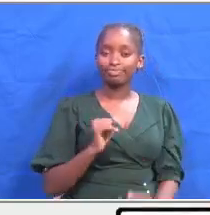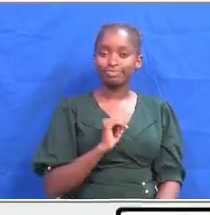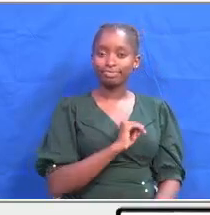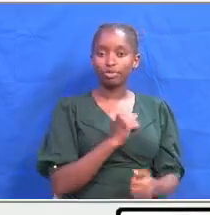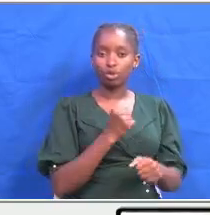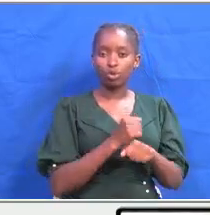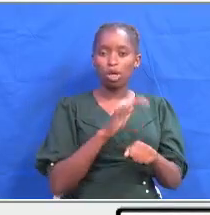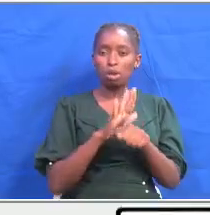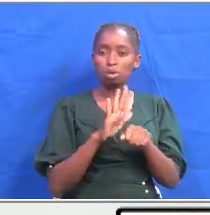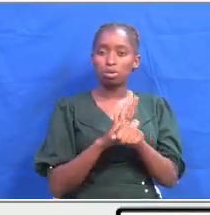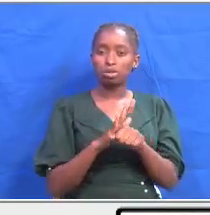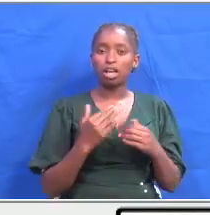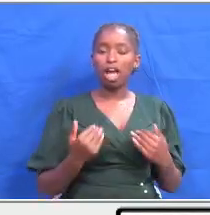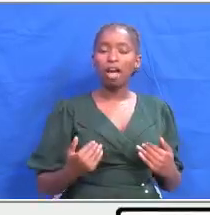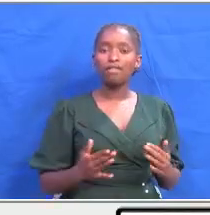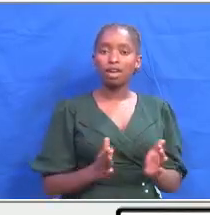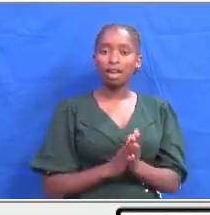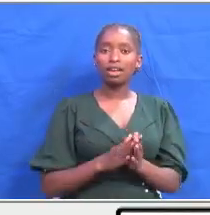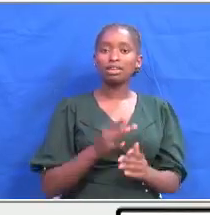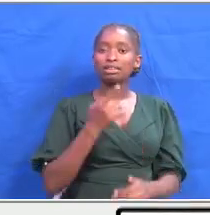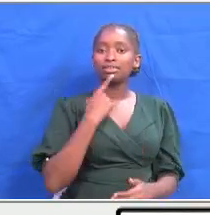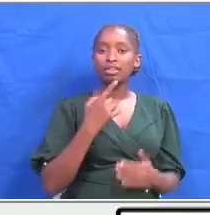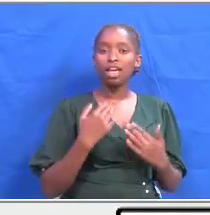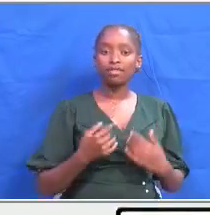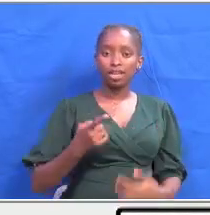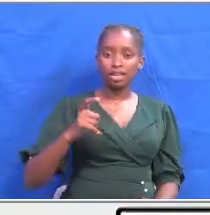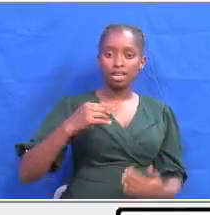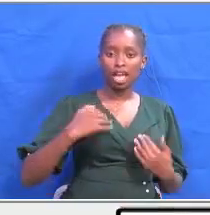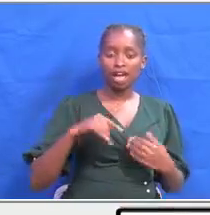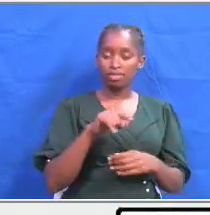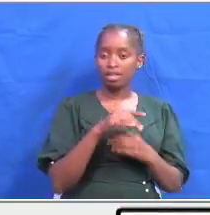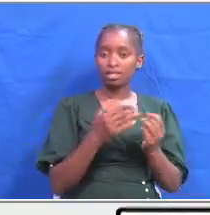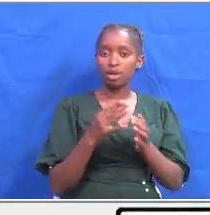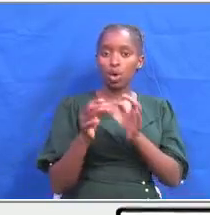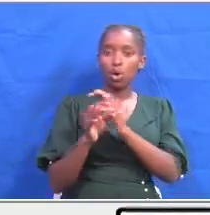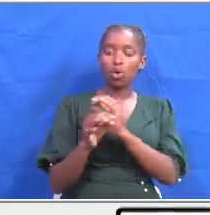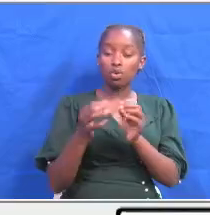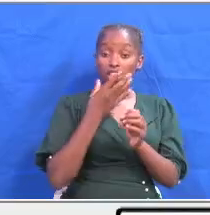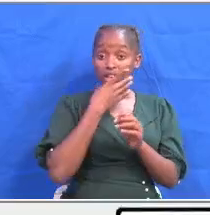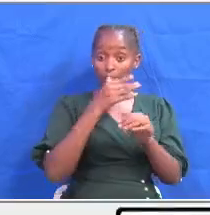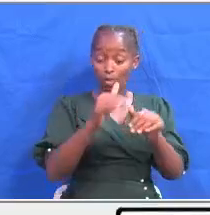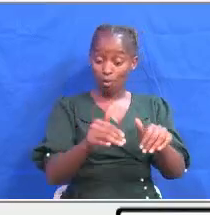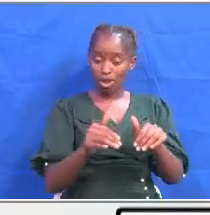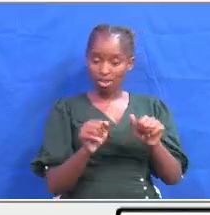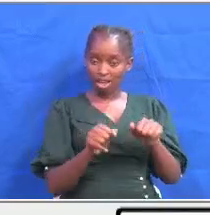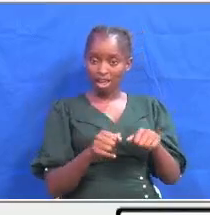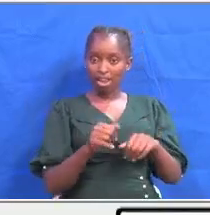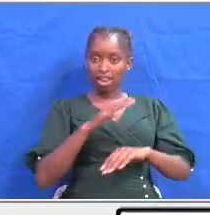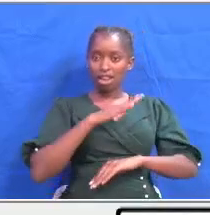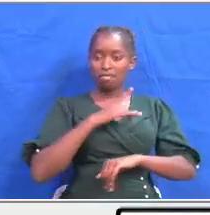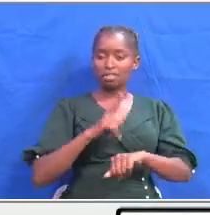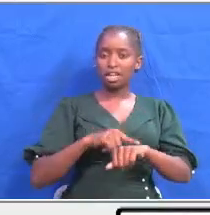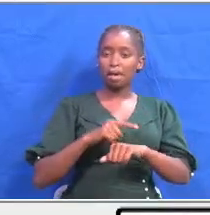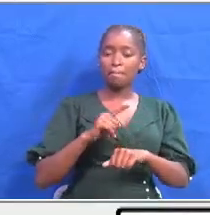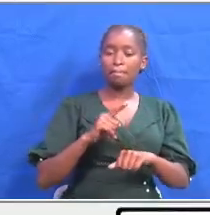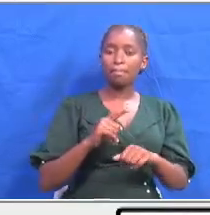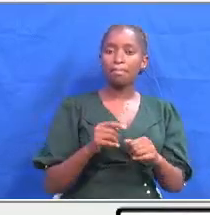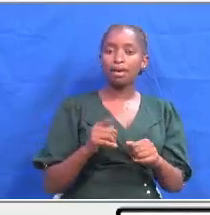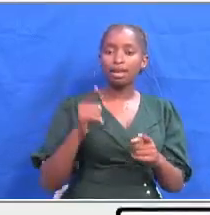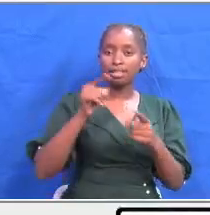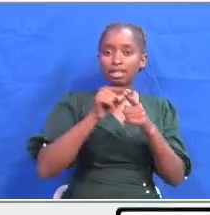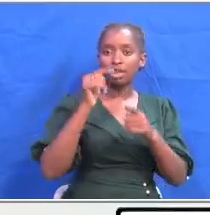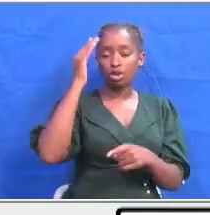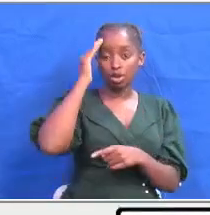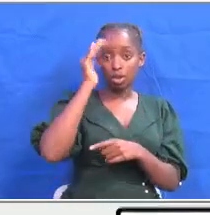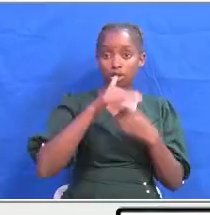quite a number. And I'm not saying that we shouldn't have those trials. He can even wait penultimate period. Let me show you how this works. A